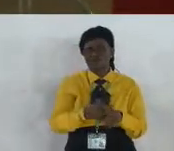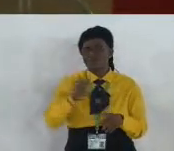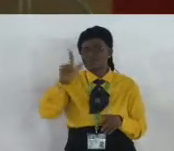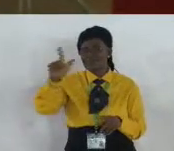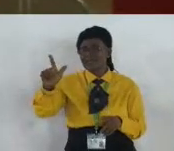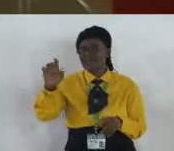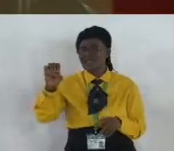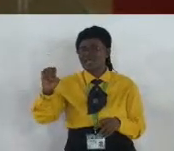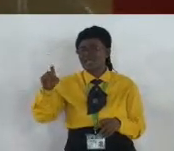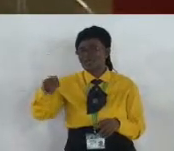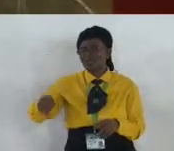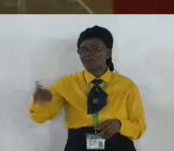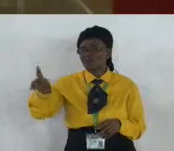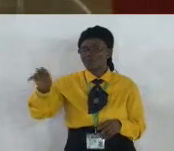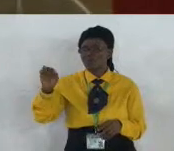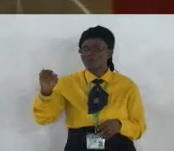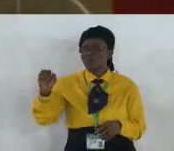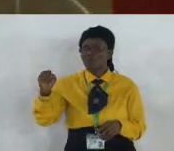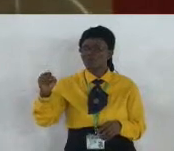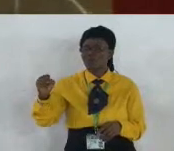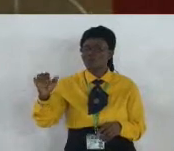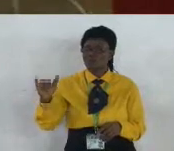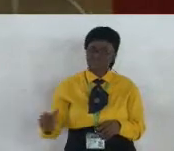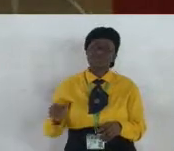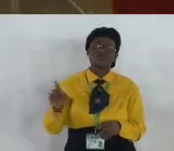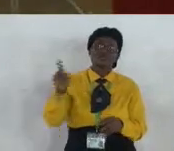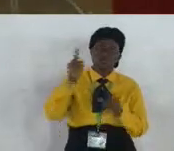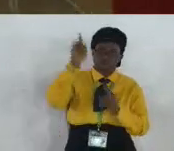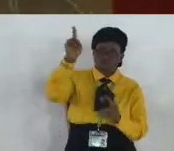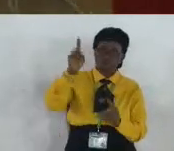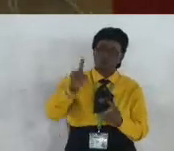You cured the incurable.